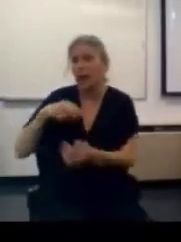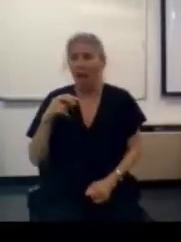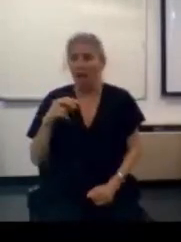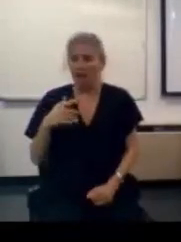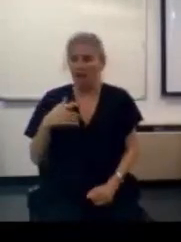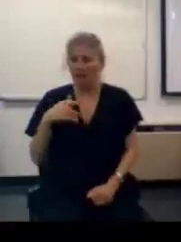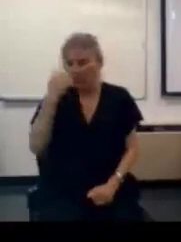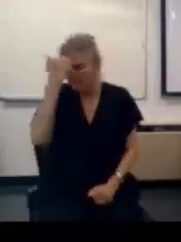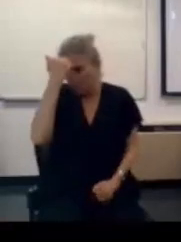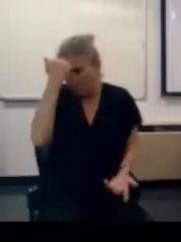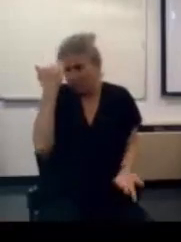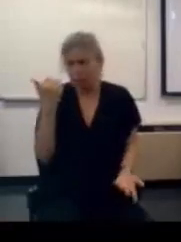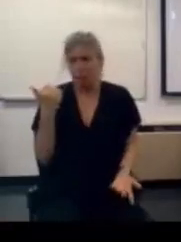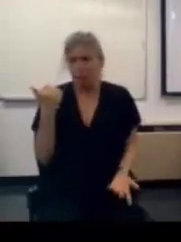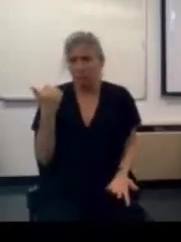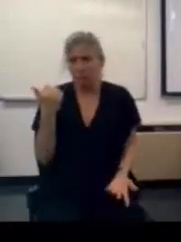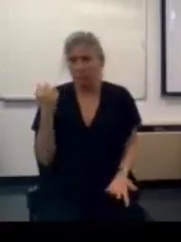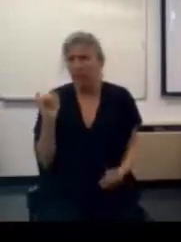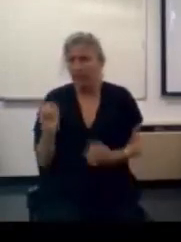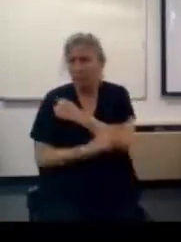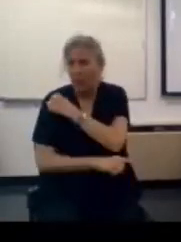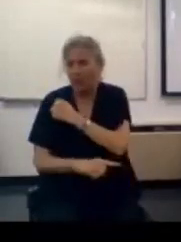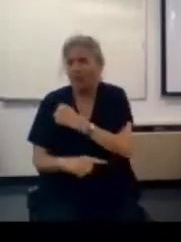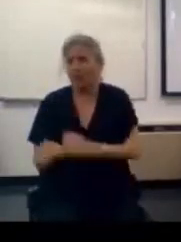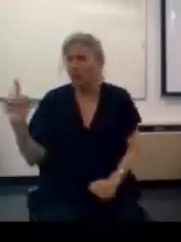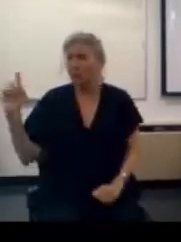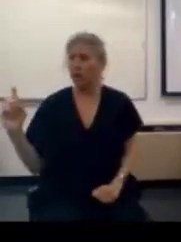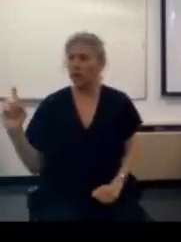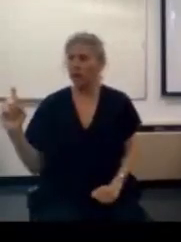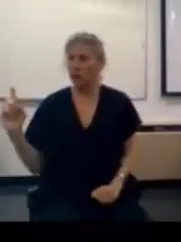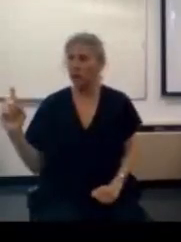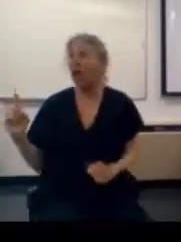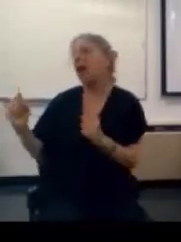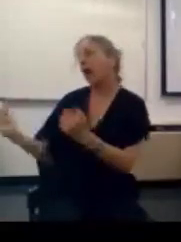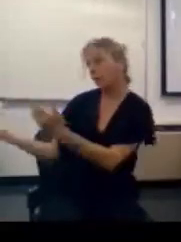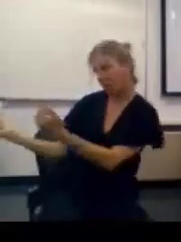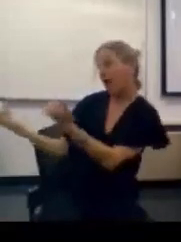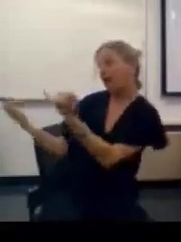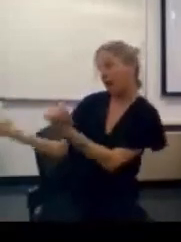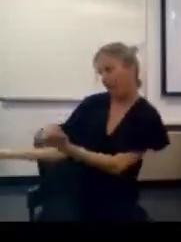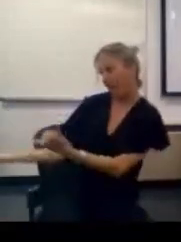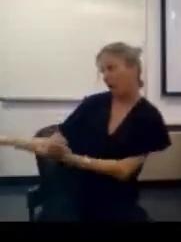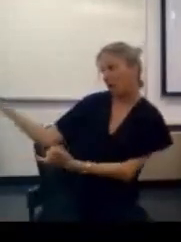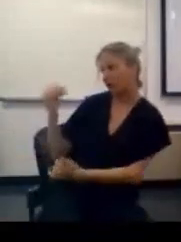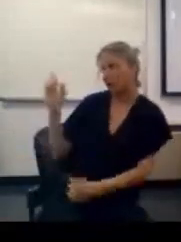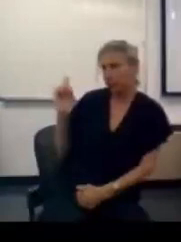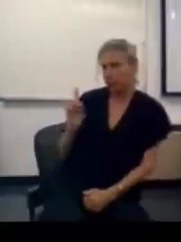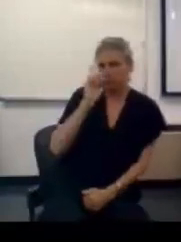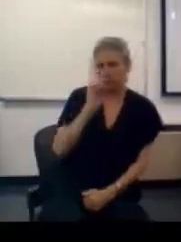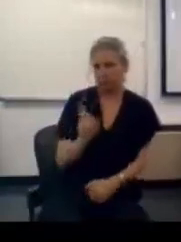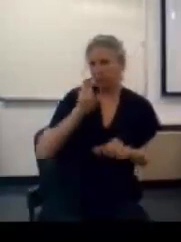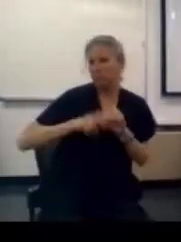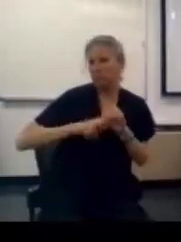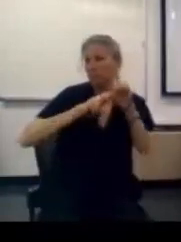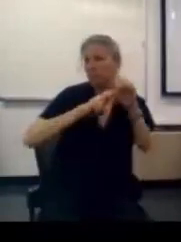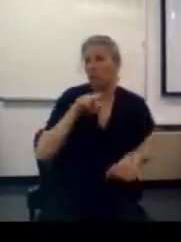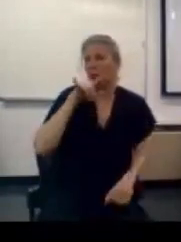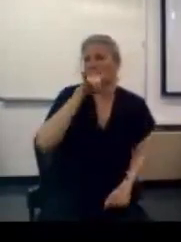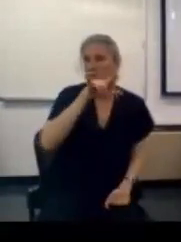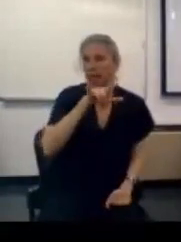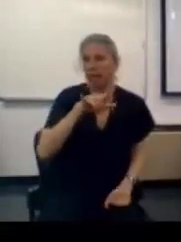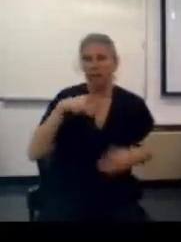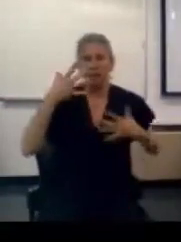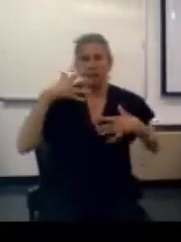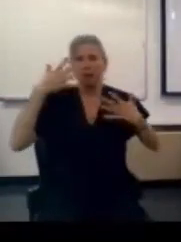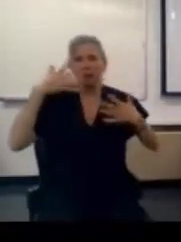I guess, an imaginary dunce cap, because I'm not quite sure what I had done. And so they're just about to close the chicken. Okay, now you can board. So I